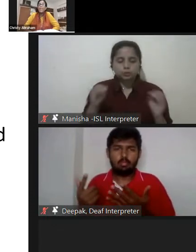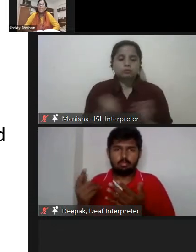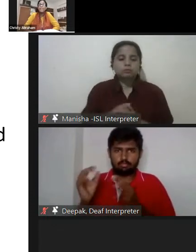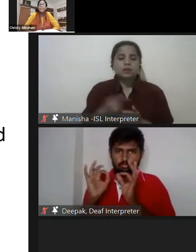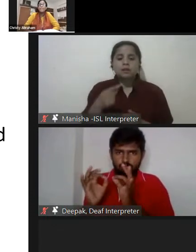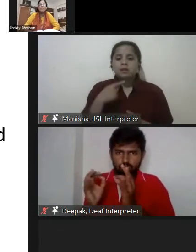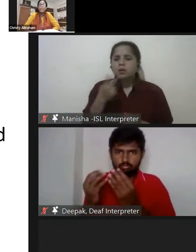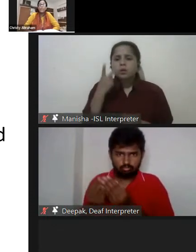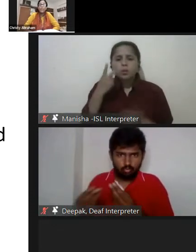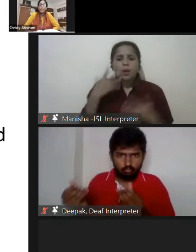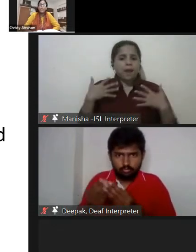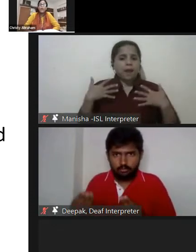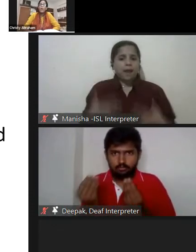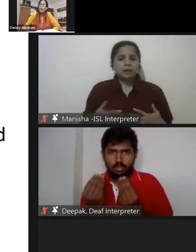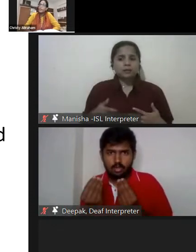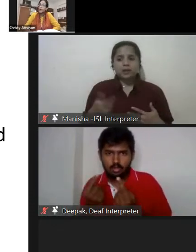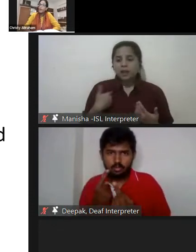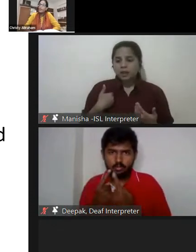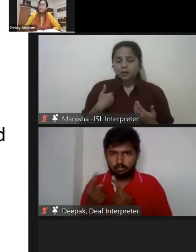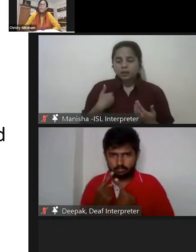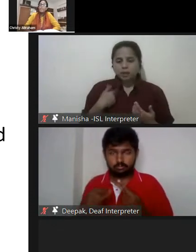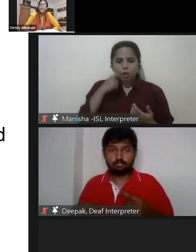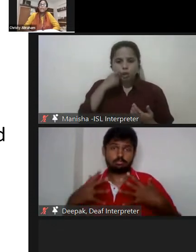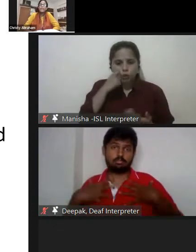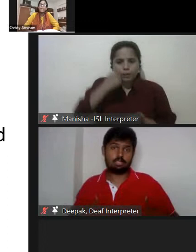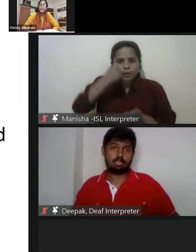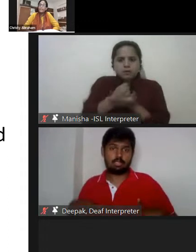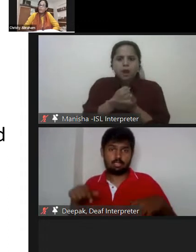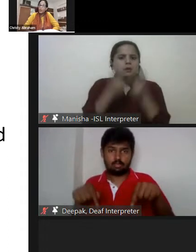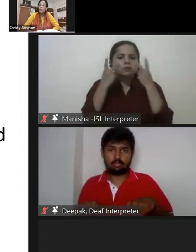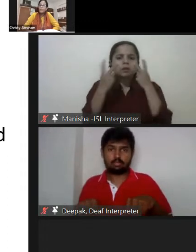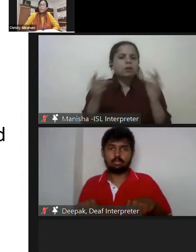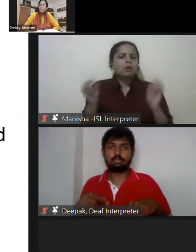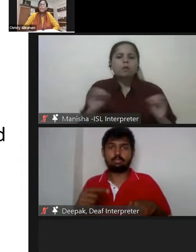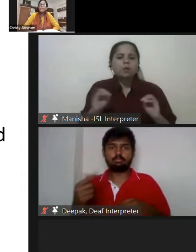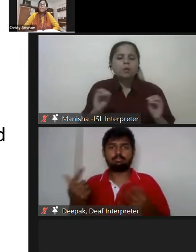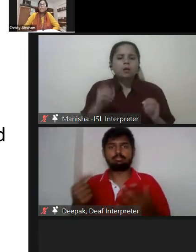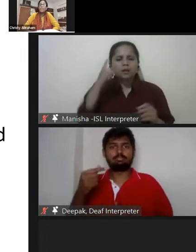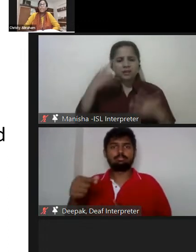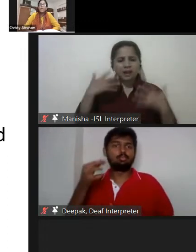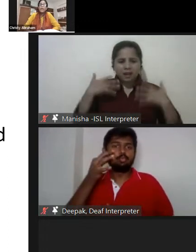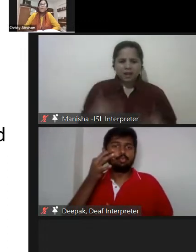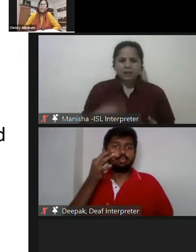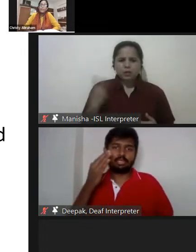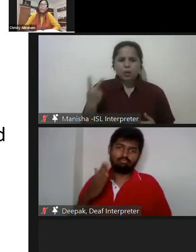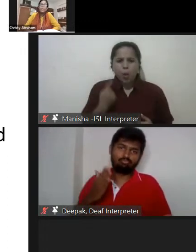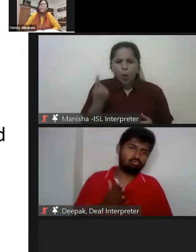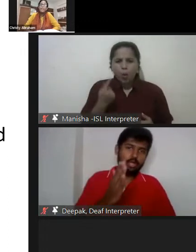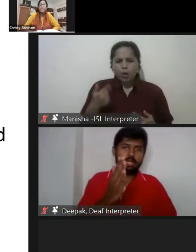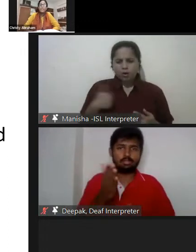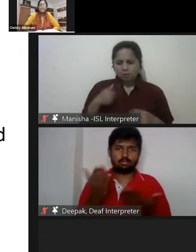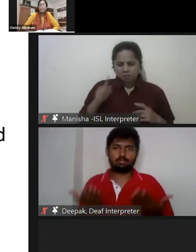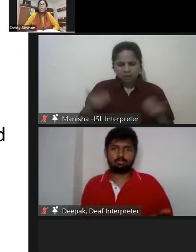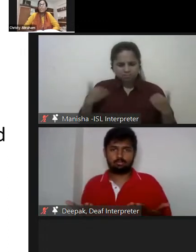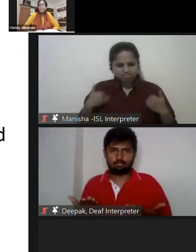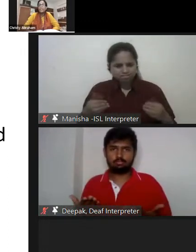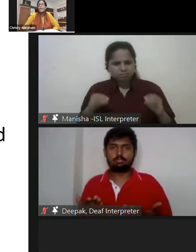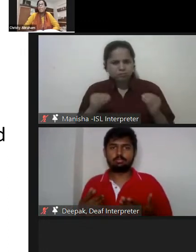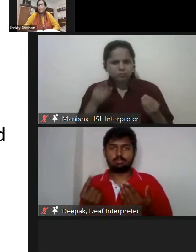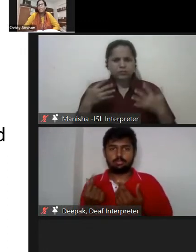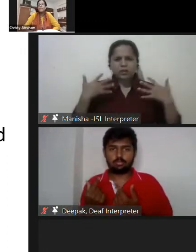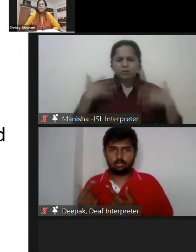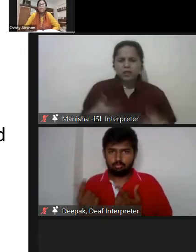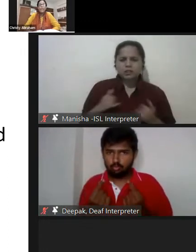look at health as a human right or acknowledge the fact that health is not just about functioning, but complete physical, social,